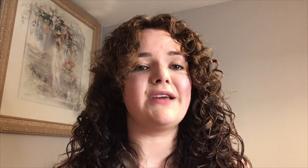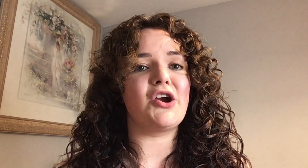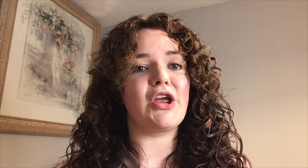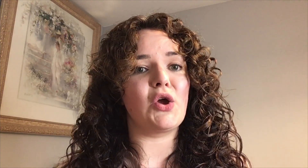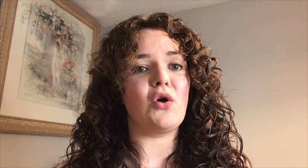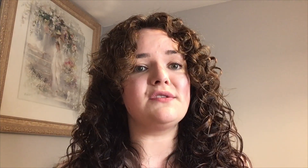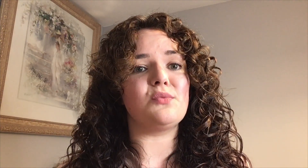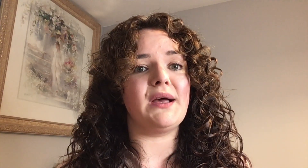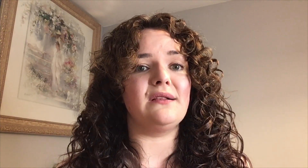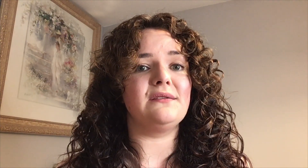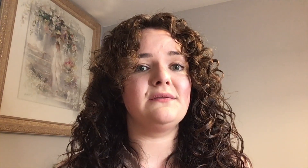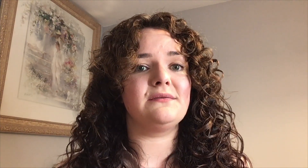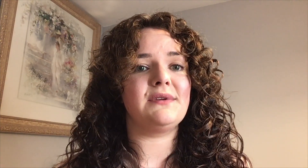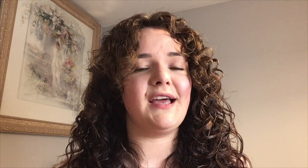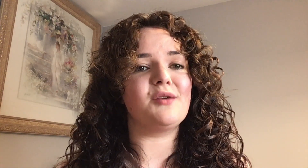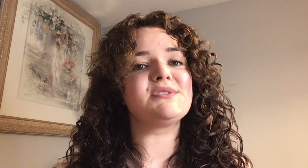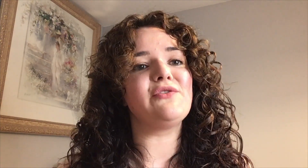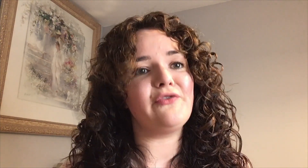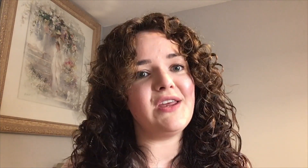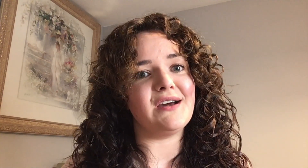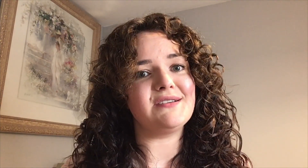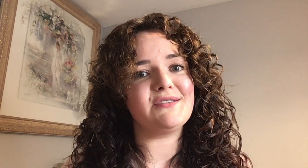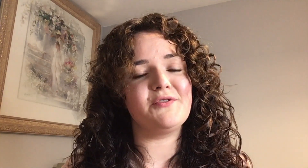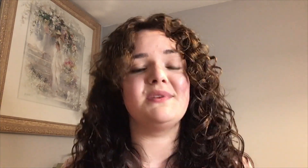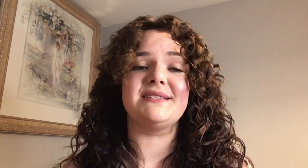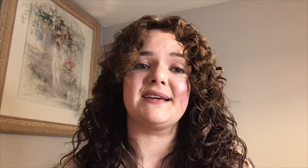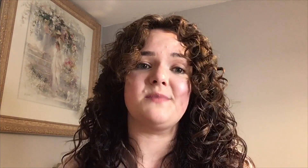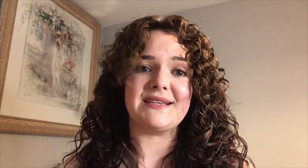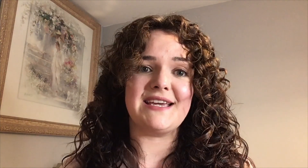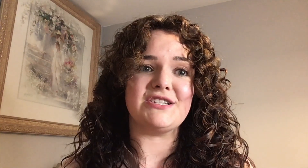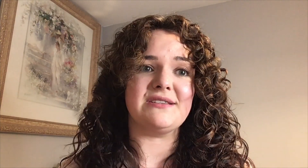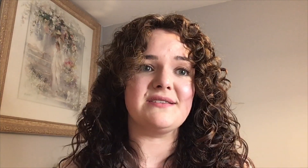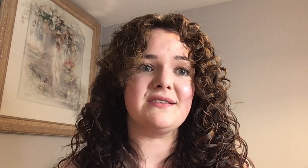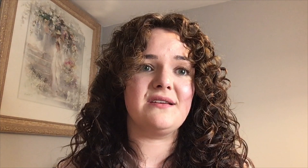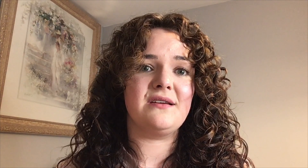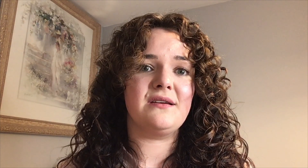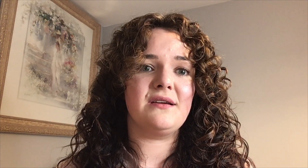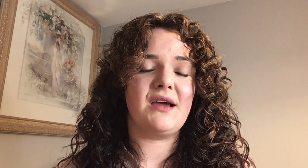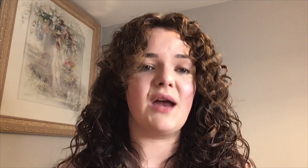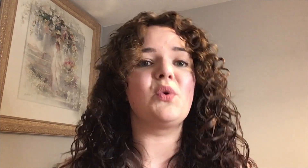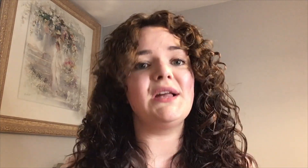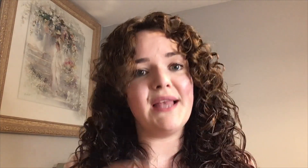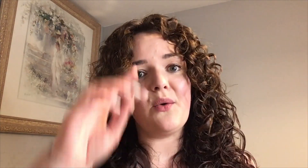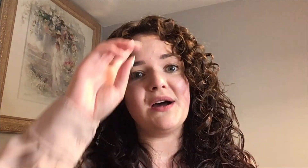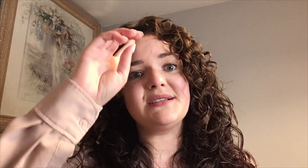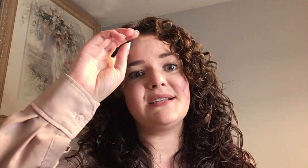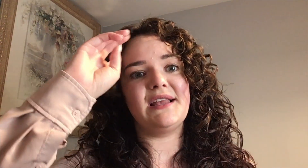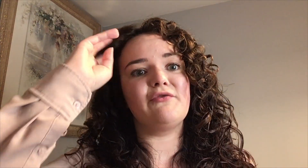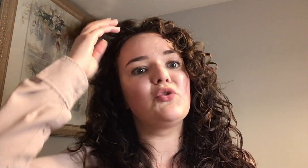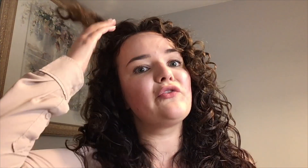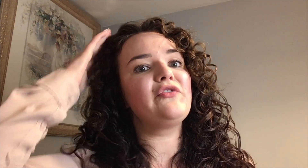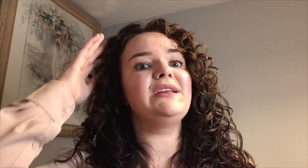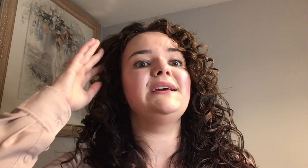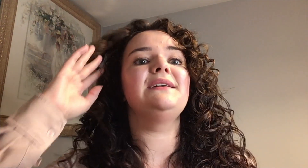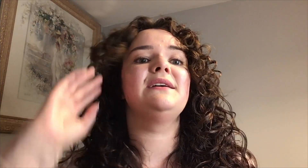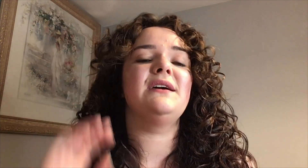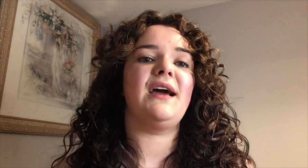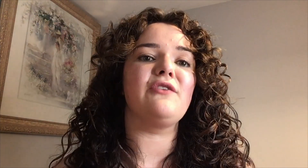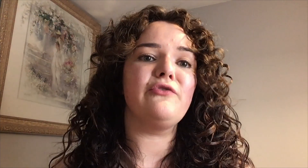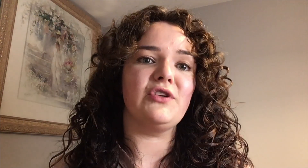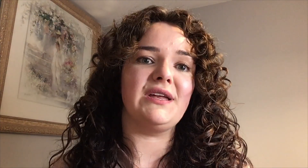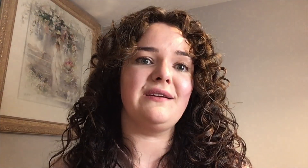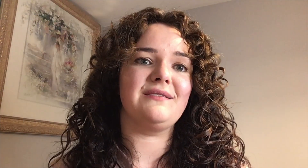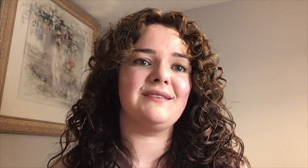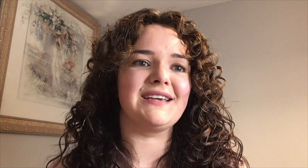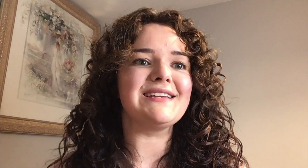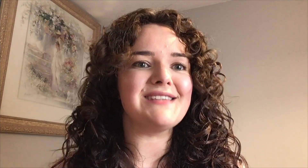and discerning God's will helps to free us from these expectations and will allow us to live more freely